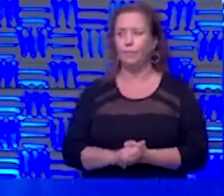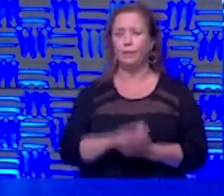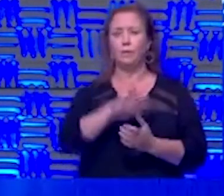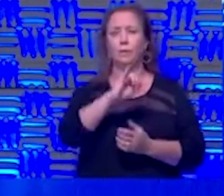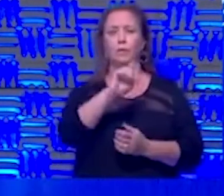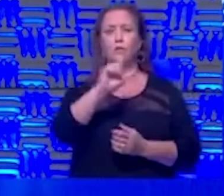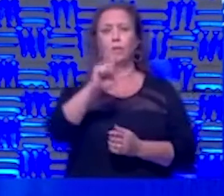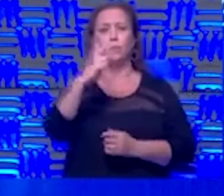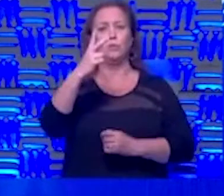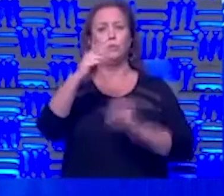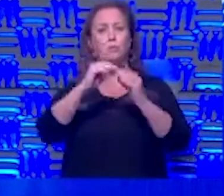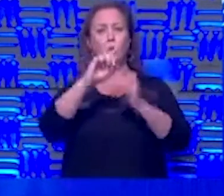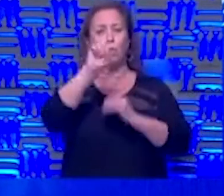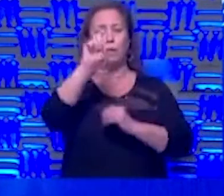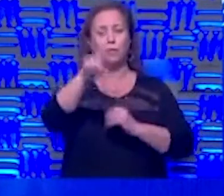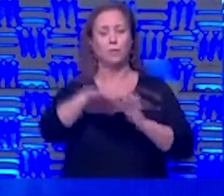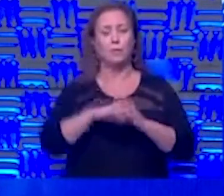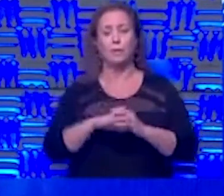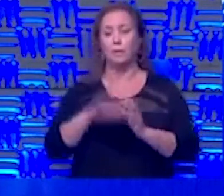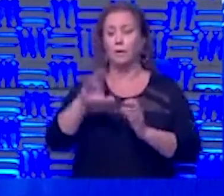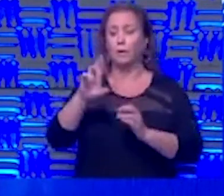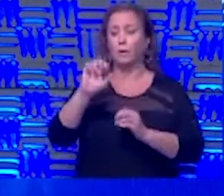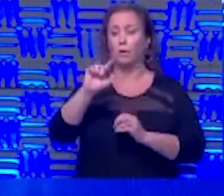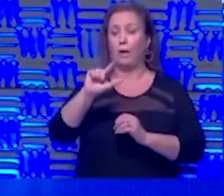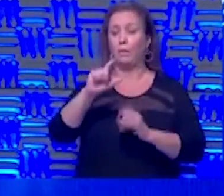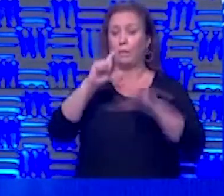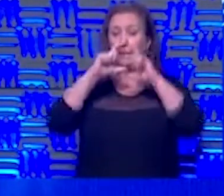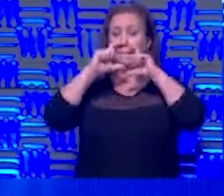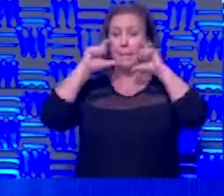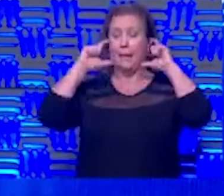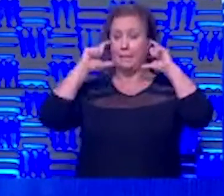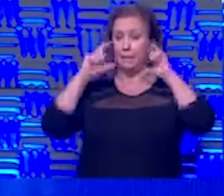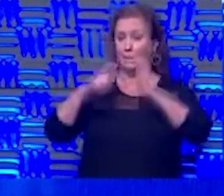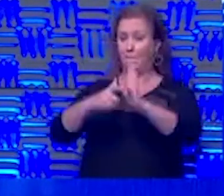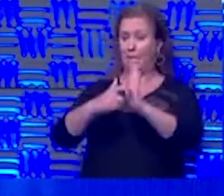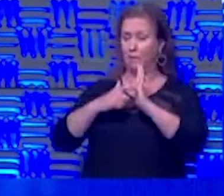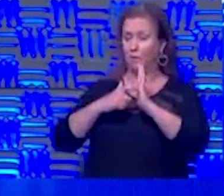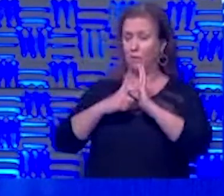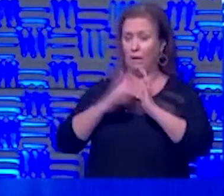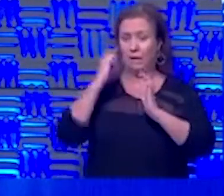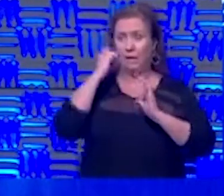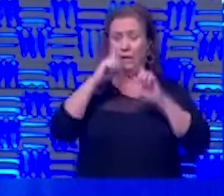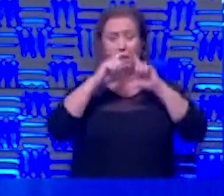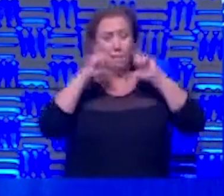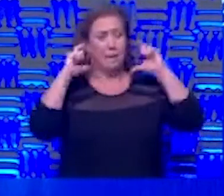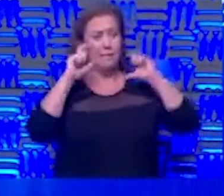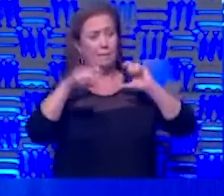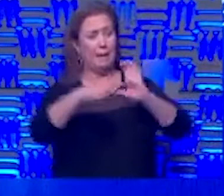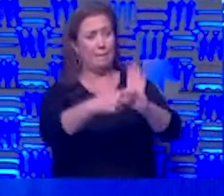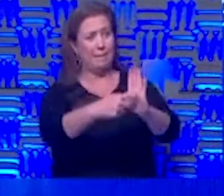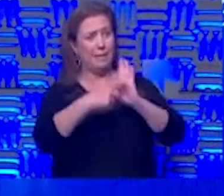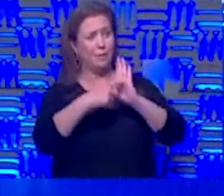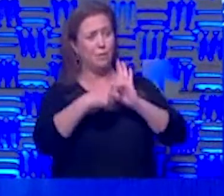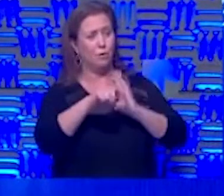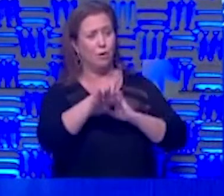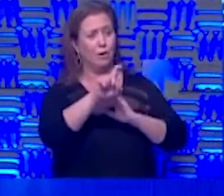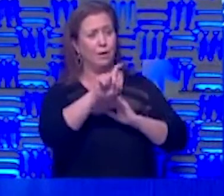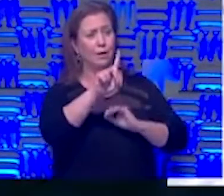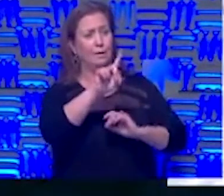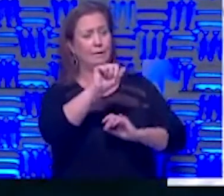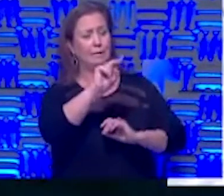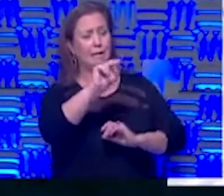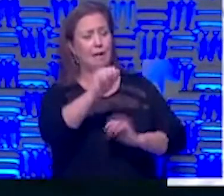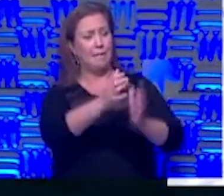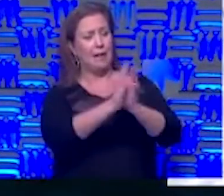Jill, time for 2 more questions. Craig wants to know if masks should be mandatory, and if not, why not? Should masks be mandatory? Okay, Daniel, I'm